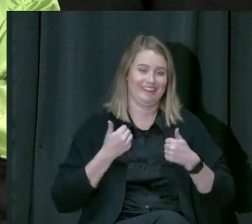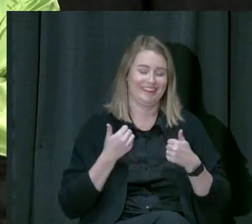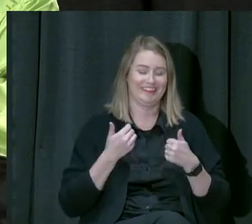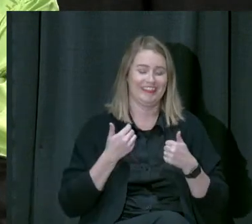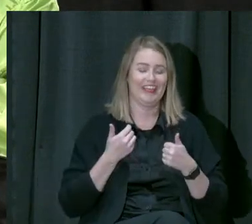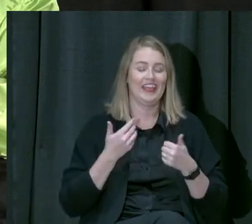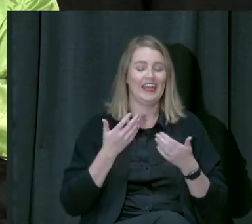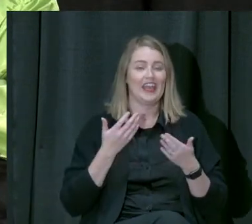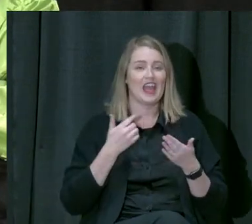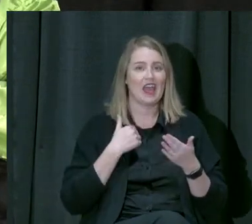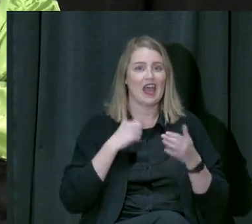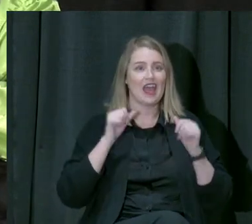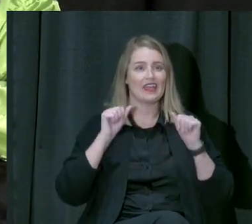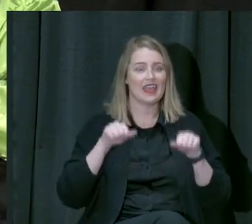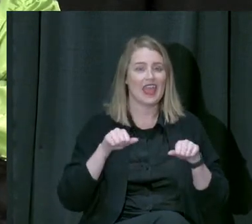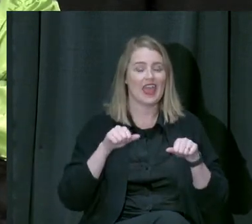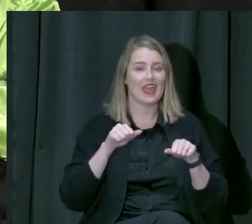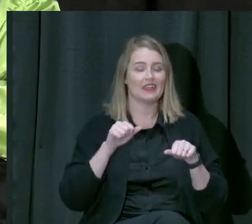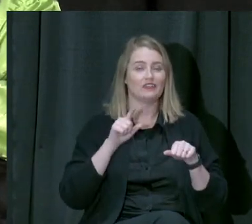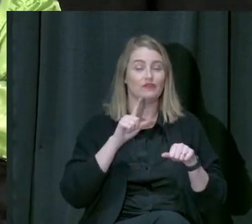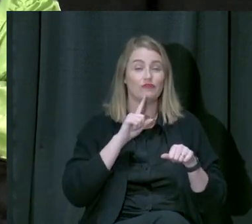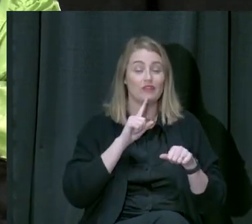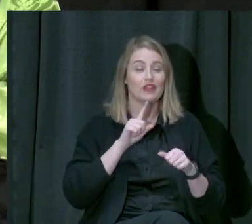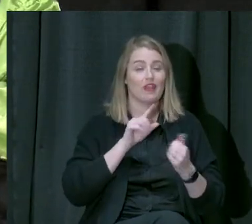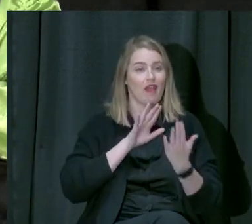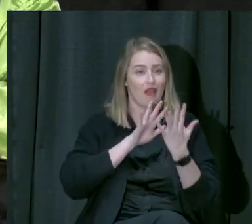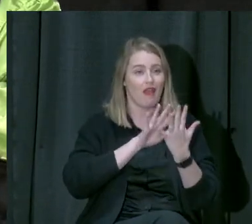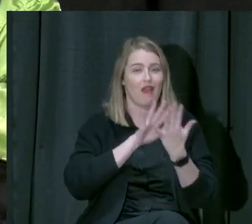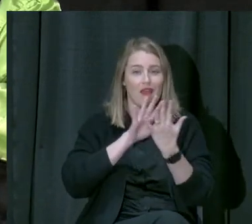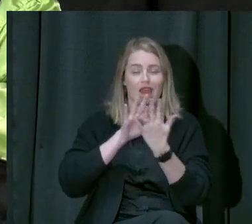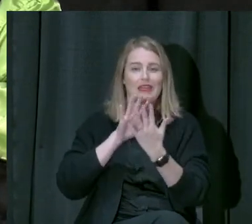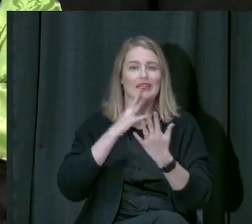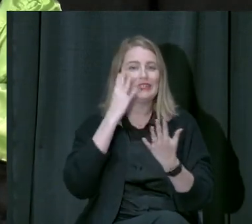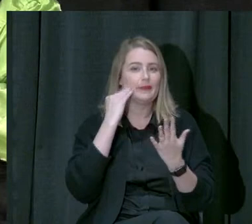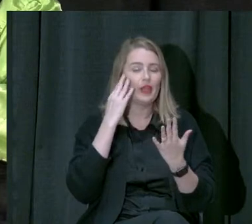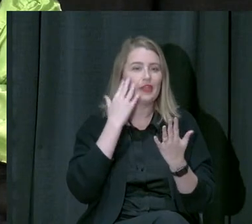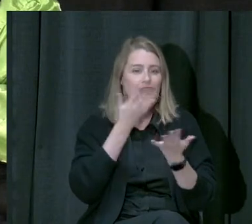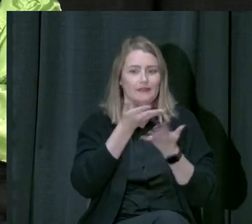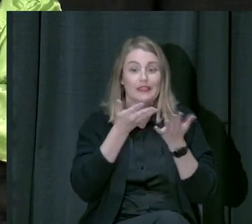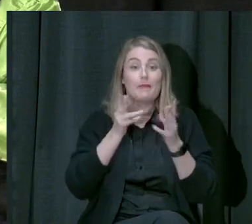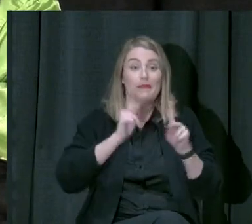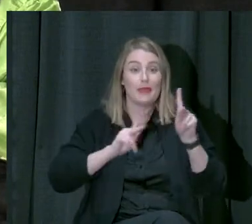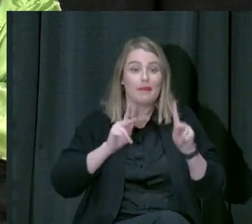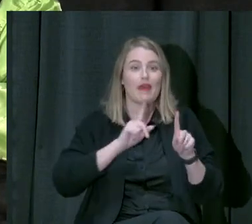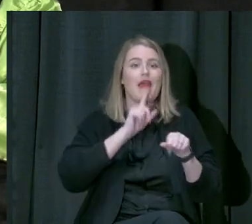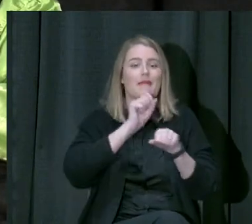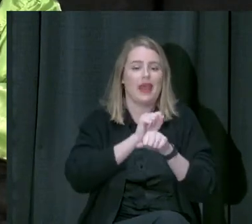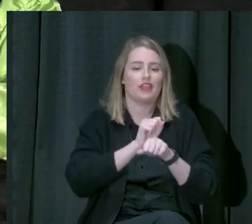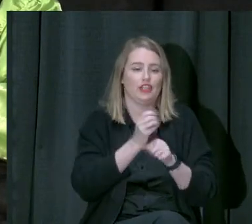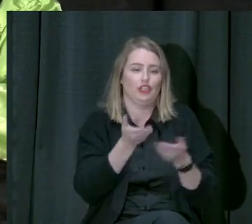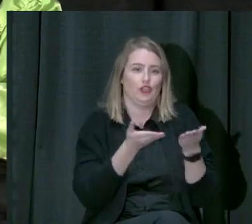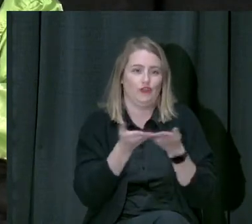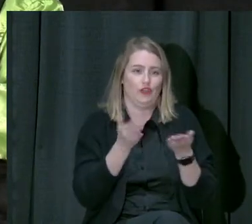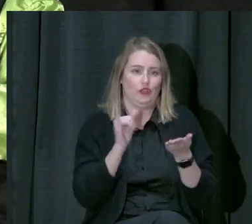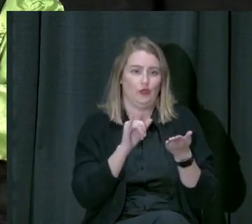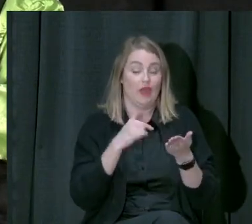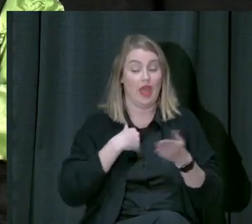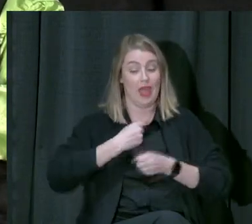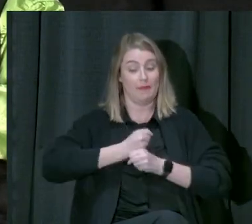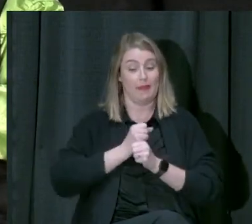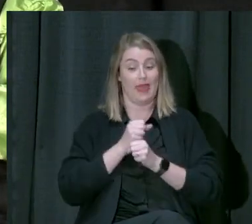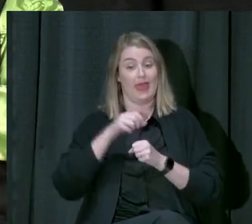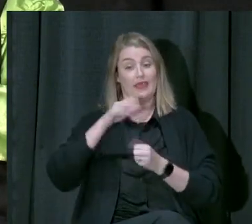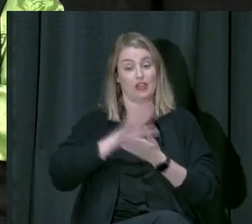can firsthand interact with the people that I am serving. When I make documents